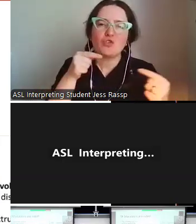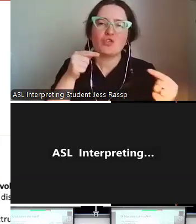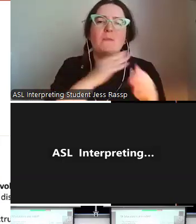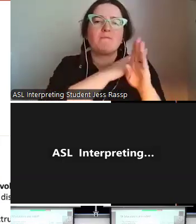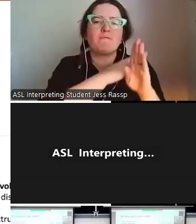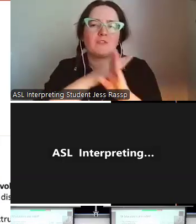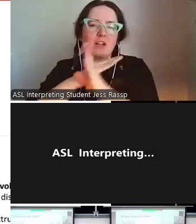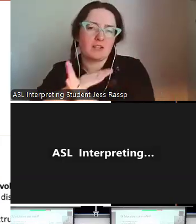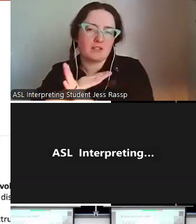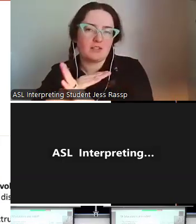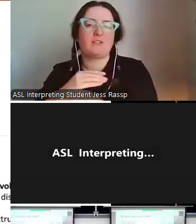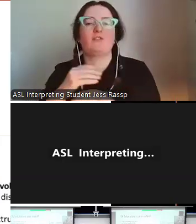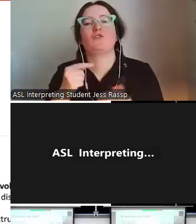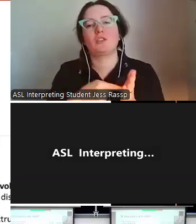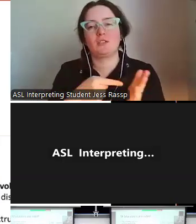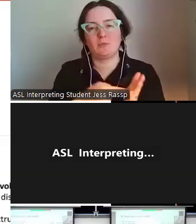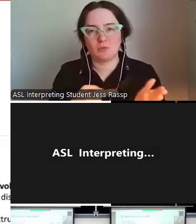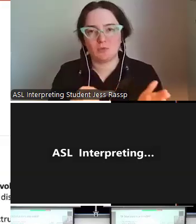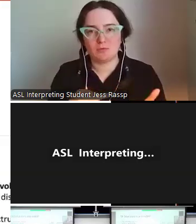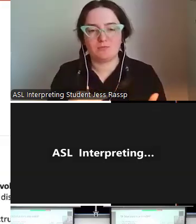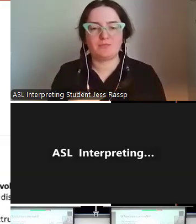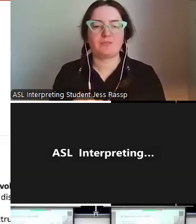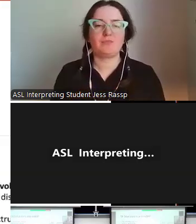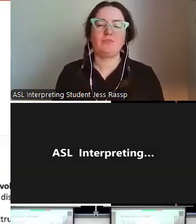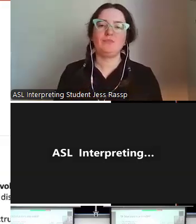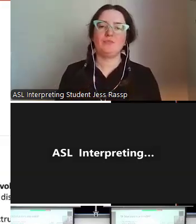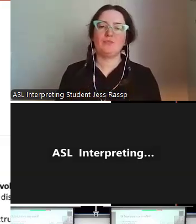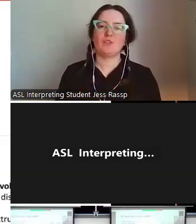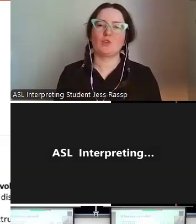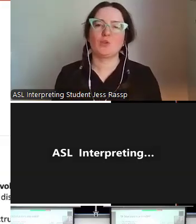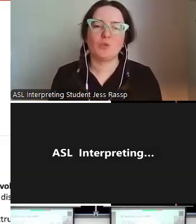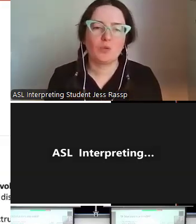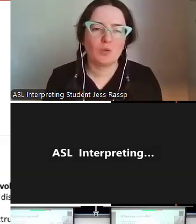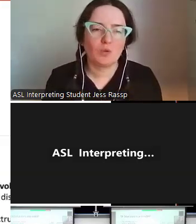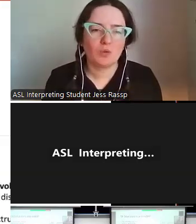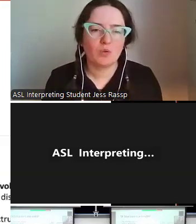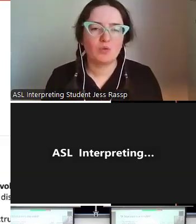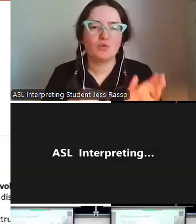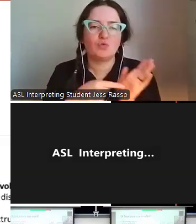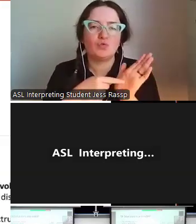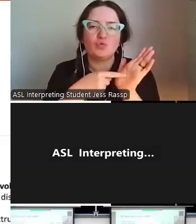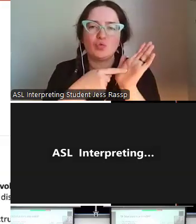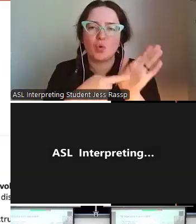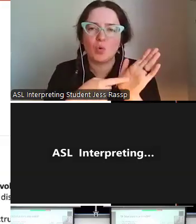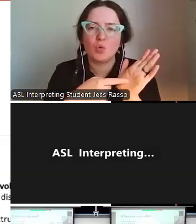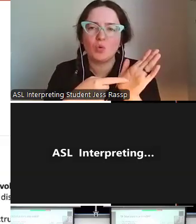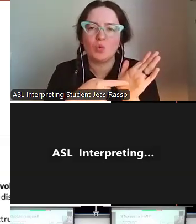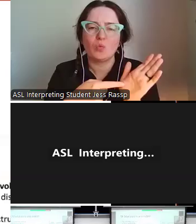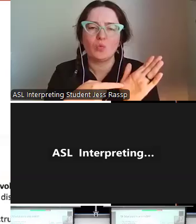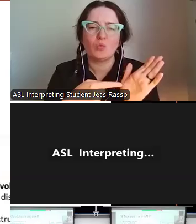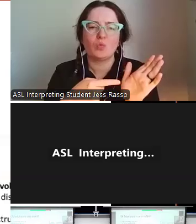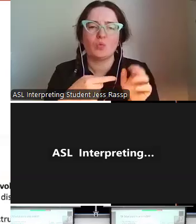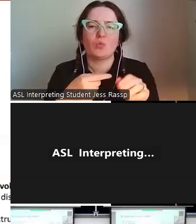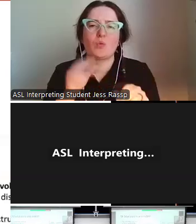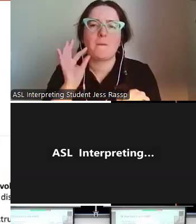detect Apmin, even being able to do this, was there like, you know, did they have to take a poor mouse and like inject it with a crap ton of